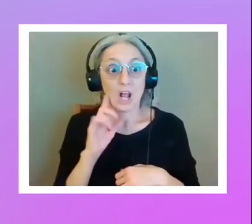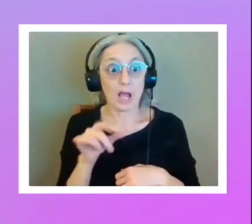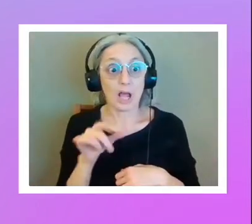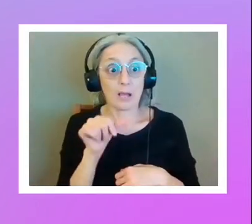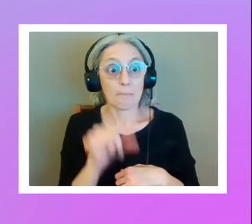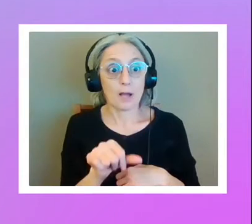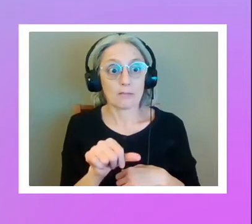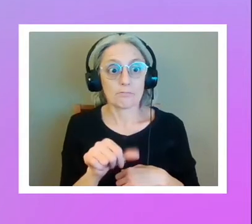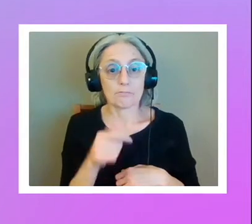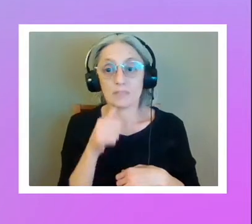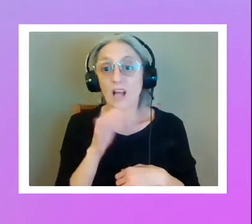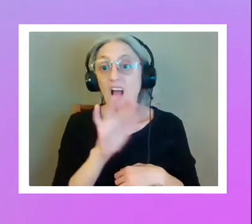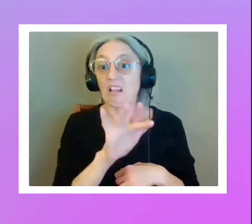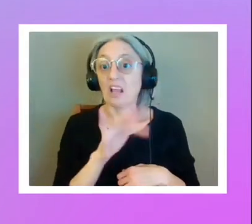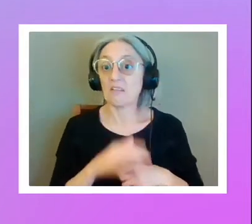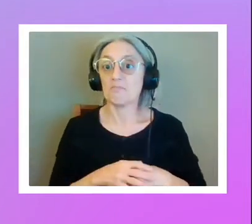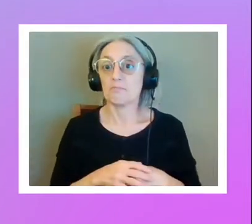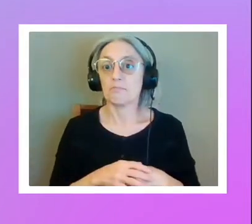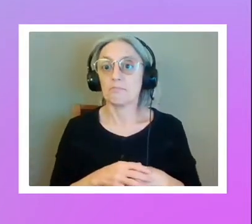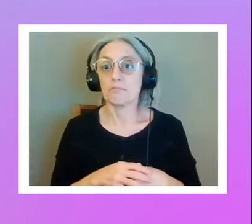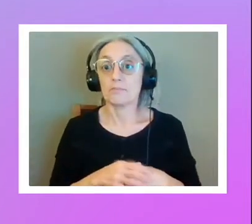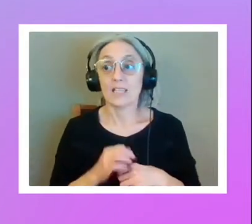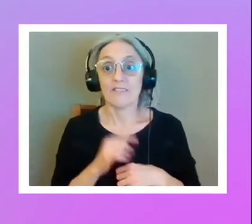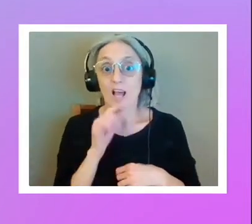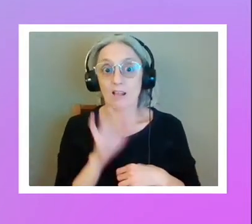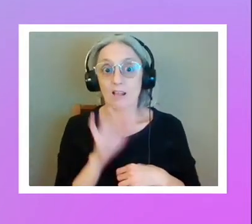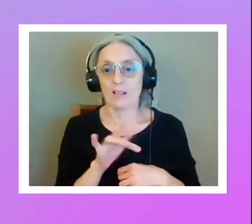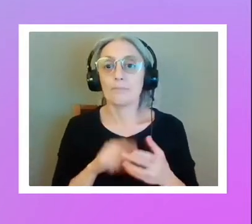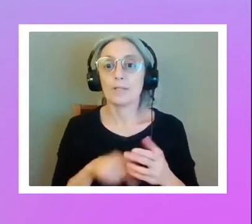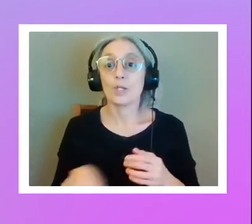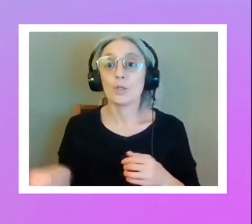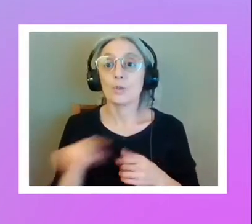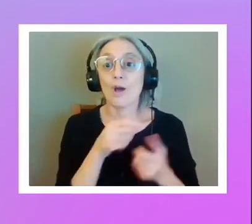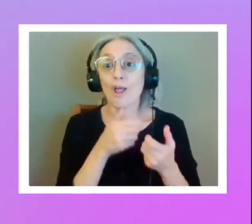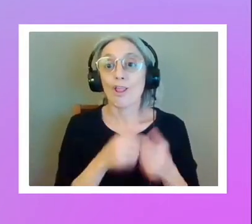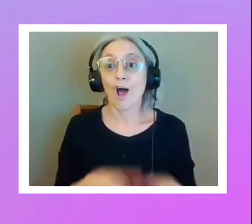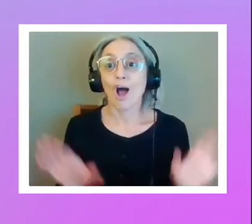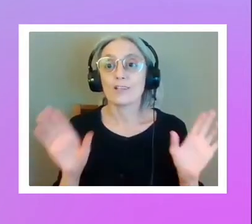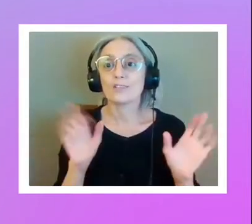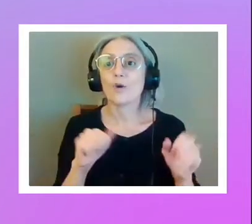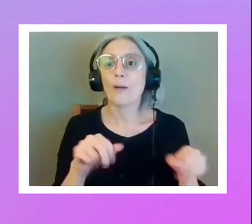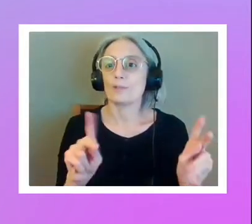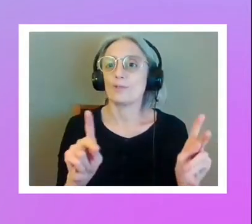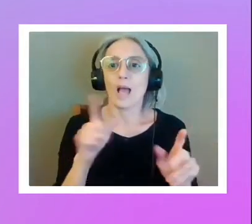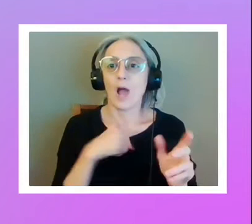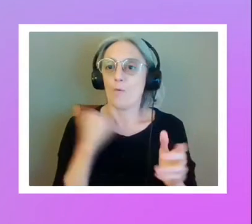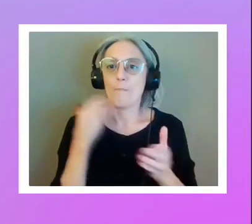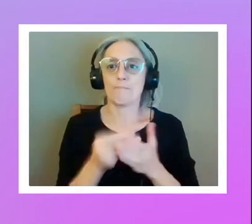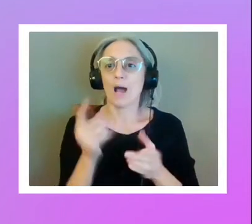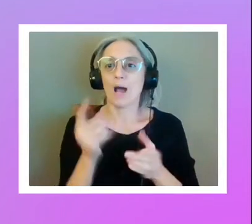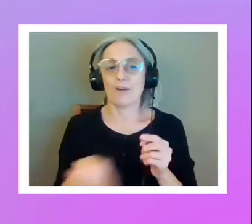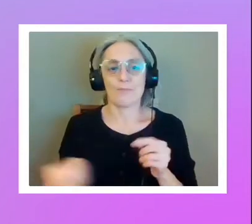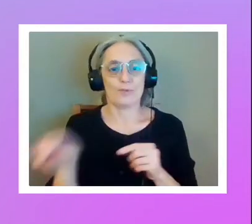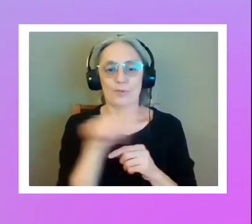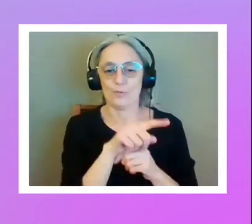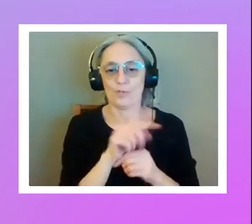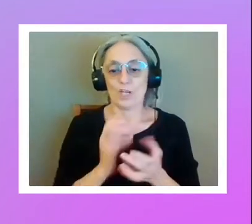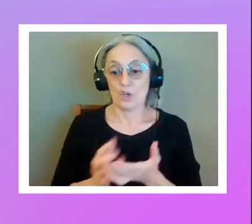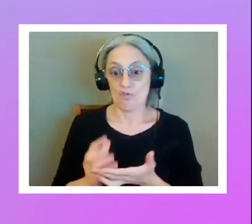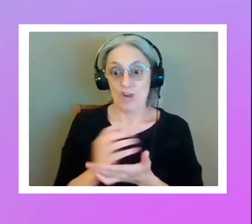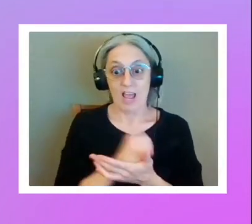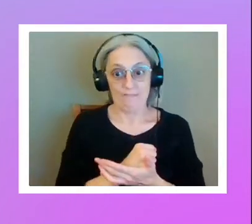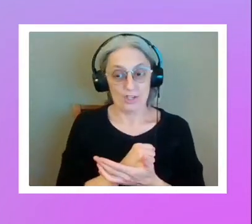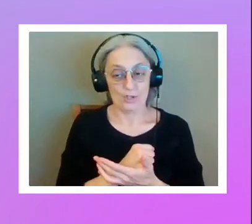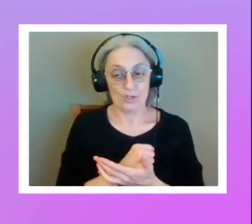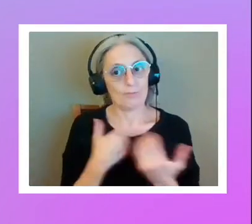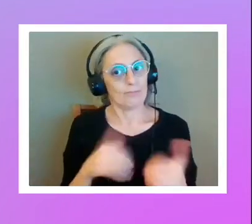it, guess what? You lost an opportunity to sell to me. That revenue, you guys have no idea.